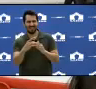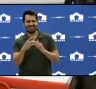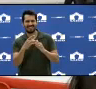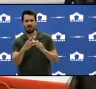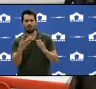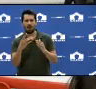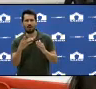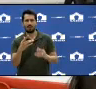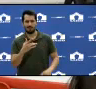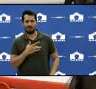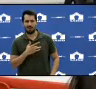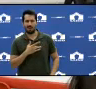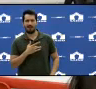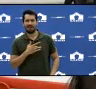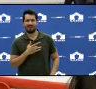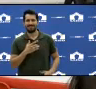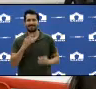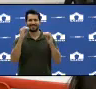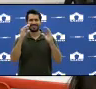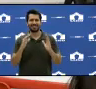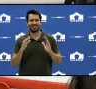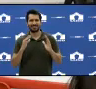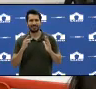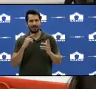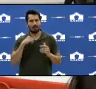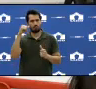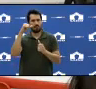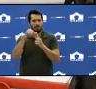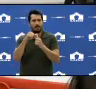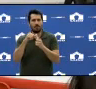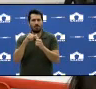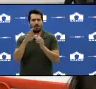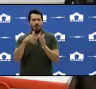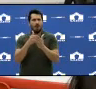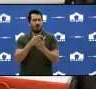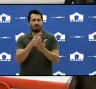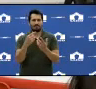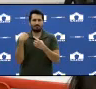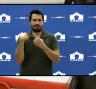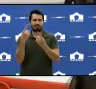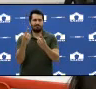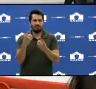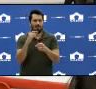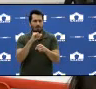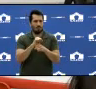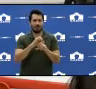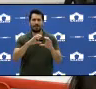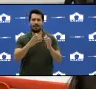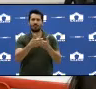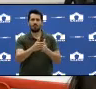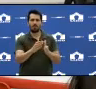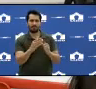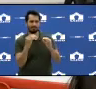with a teacher's heart. I always will remember all the time that I spent in the classroom